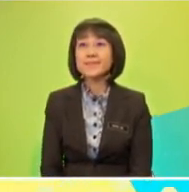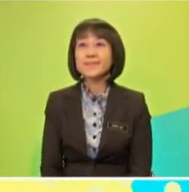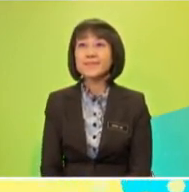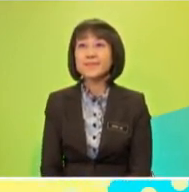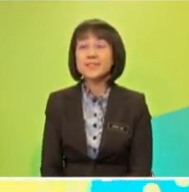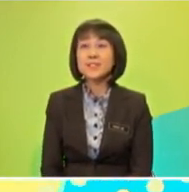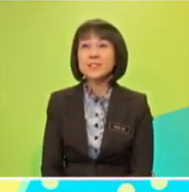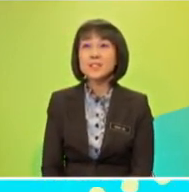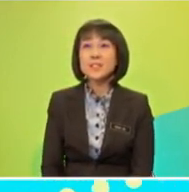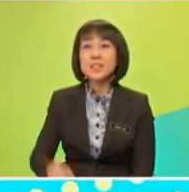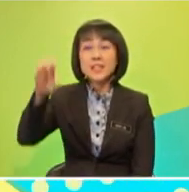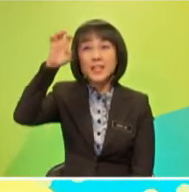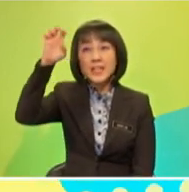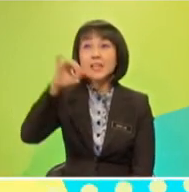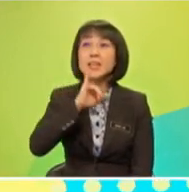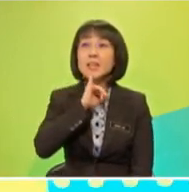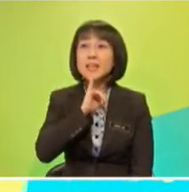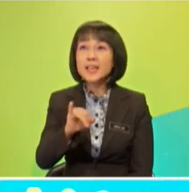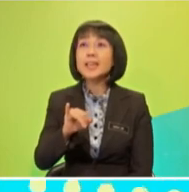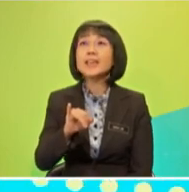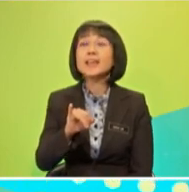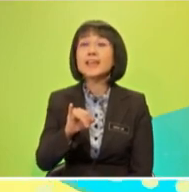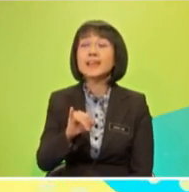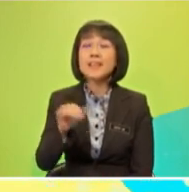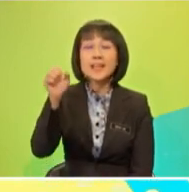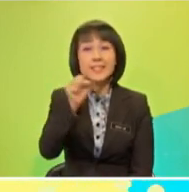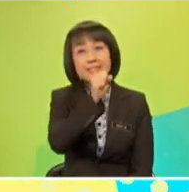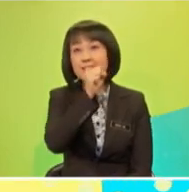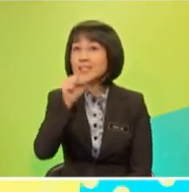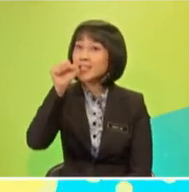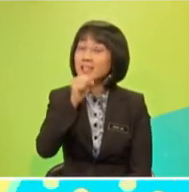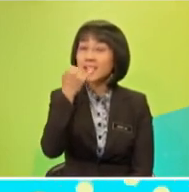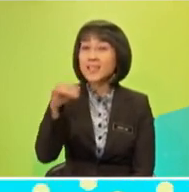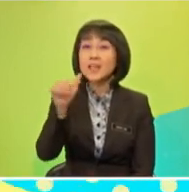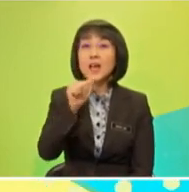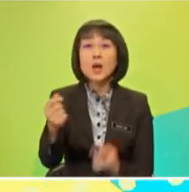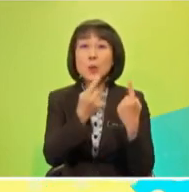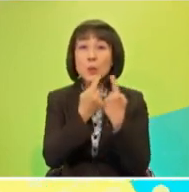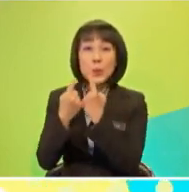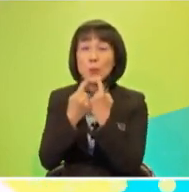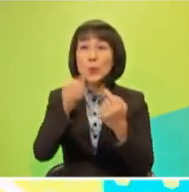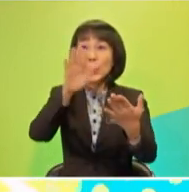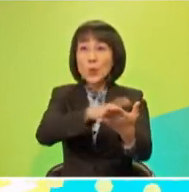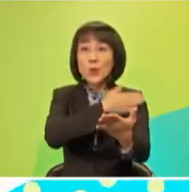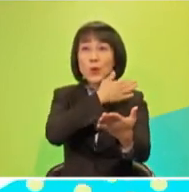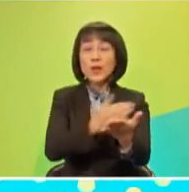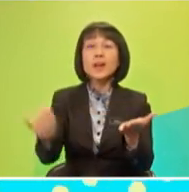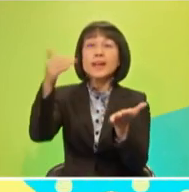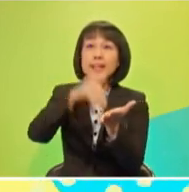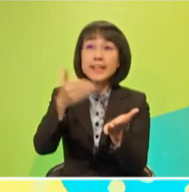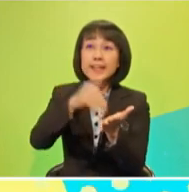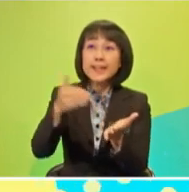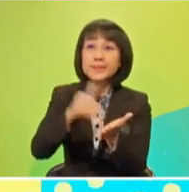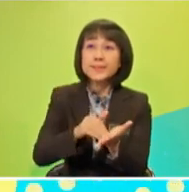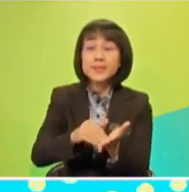He is singing a birthday song. Excellent. Again, Teshna, he's